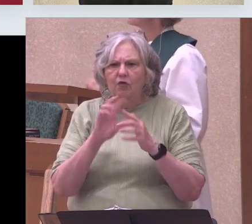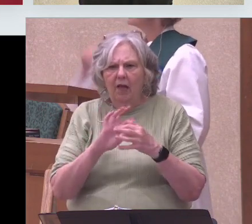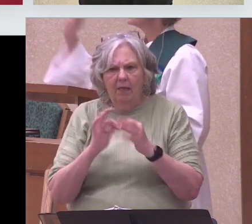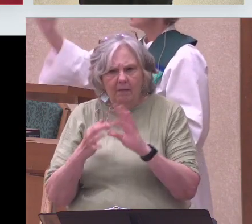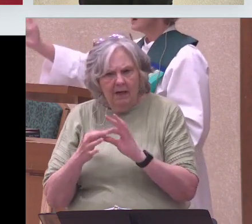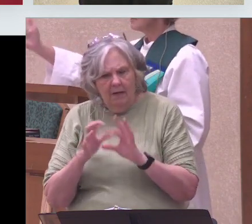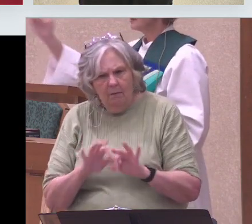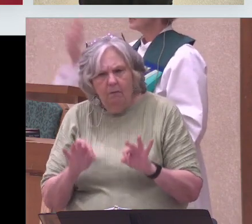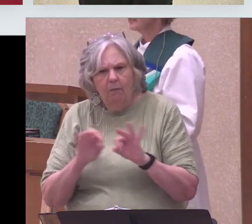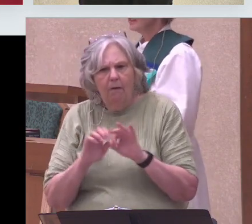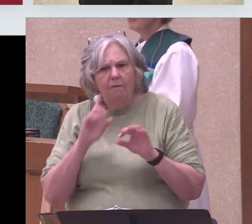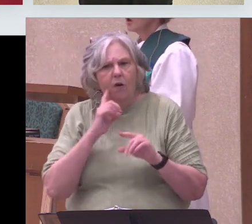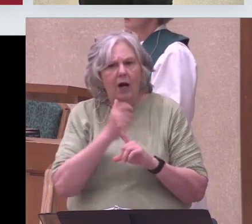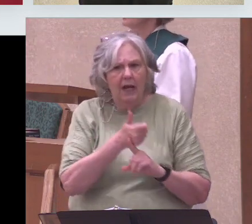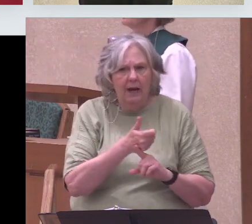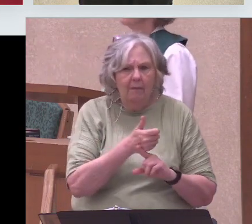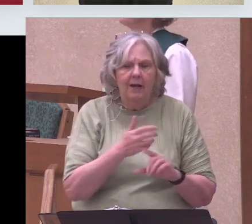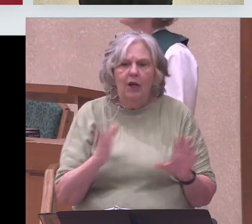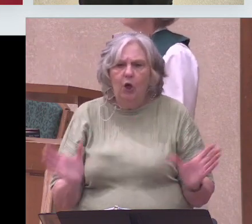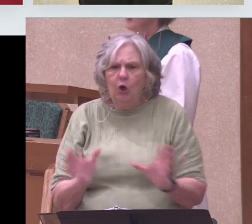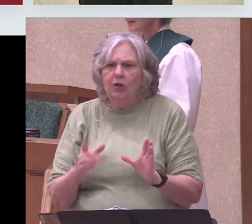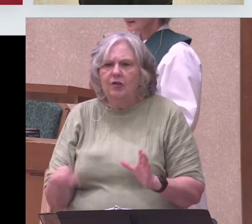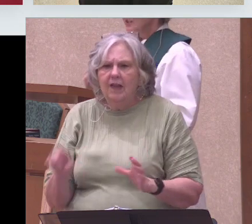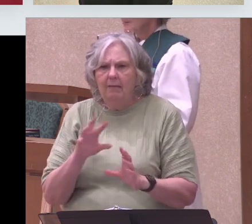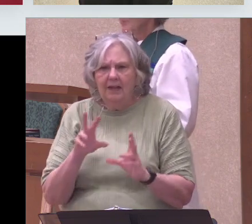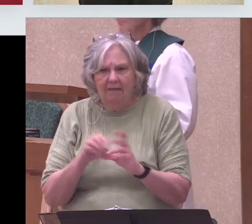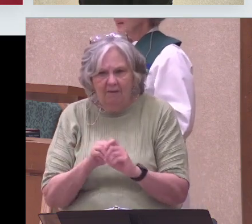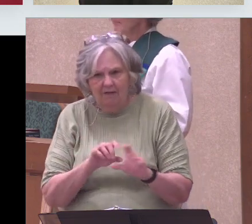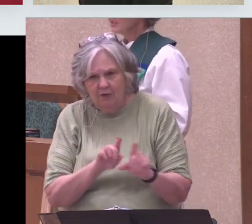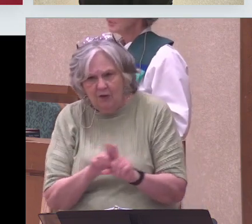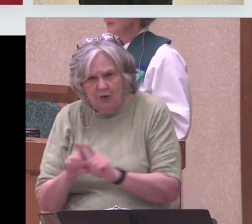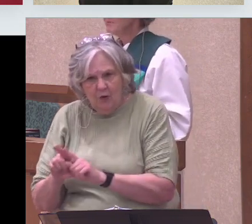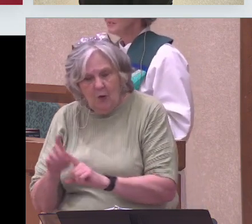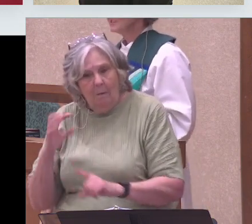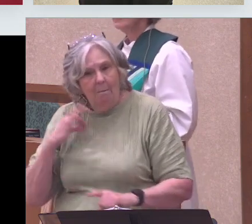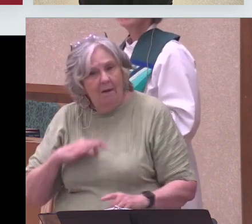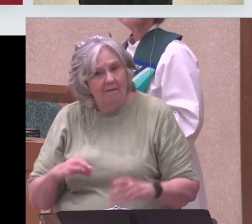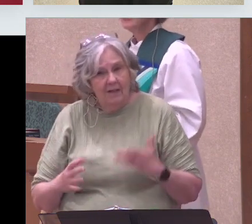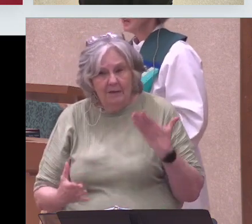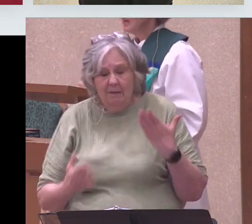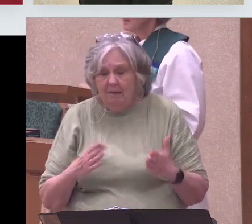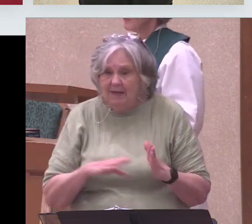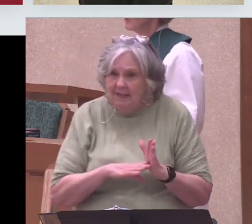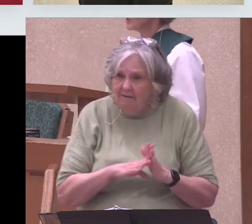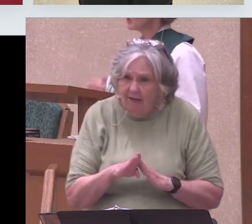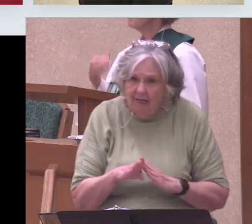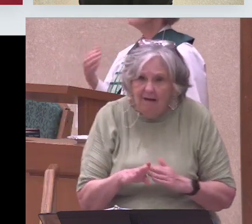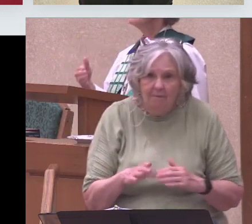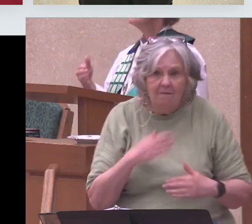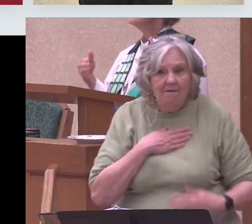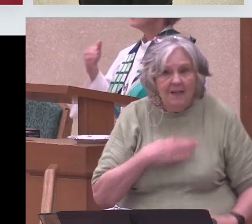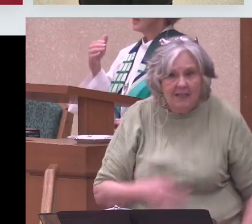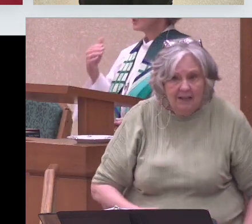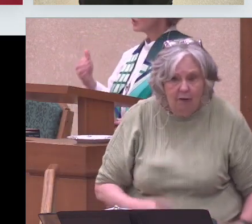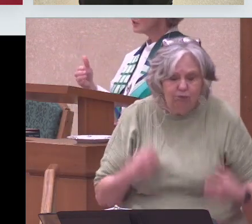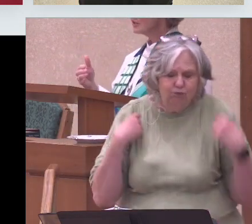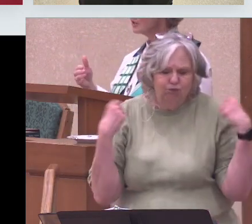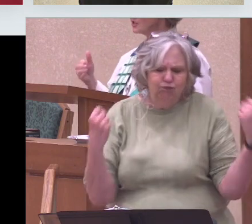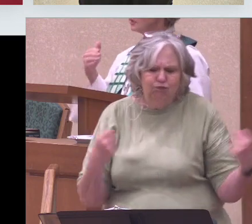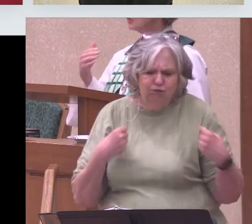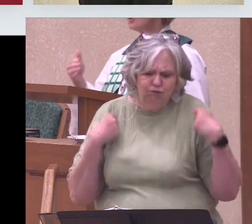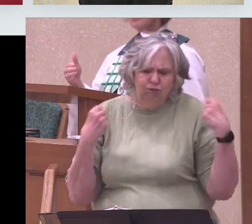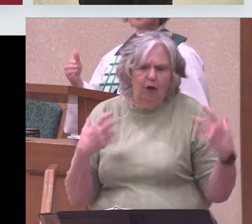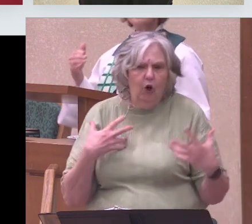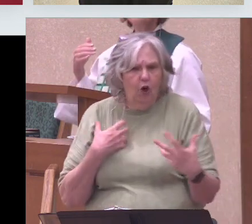to encourage them to get involved too. Some of the benefits might be developing physical fitness and